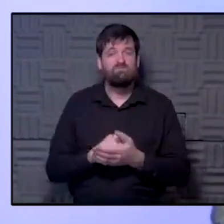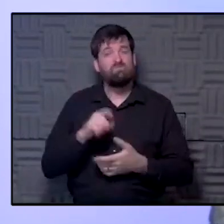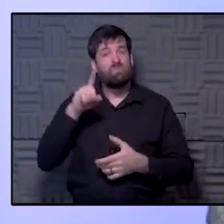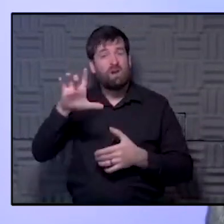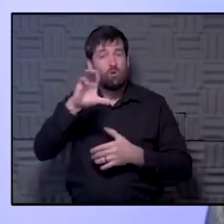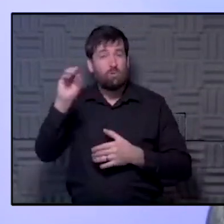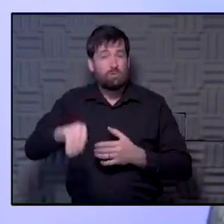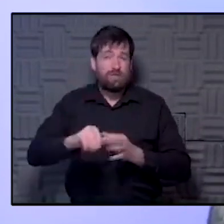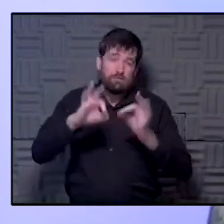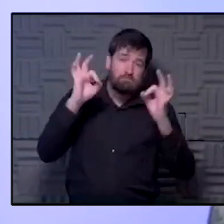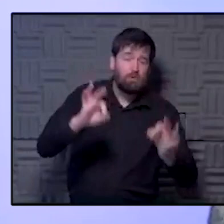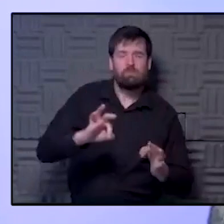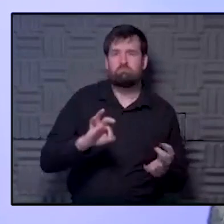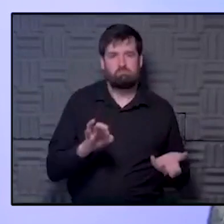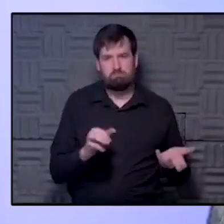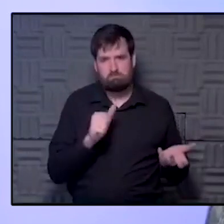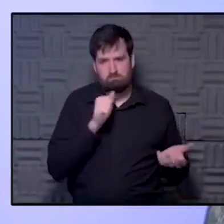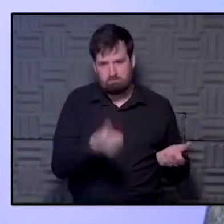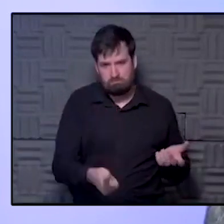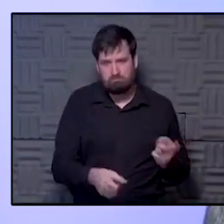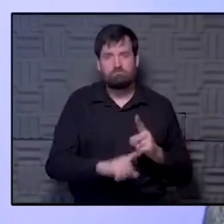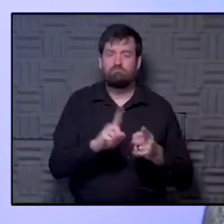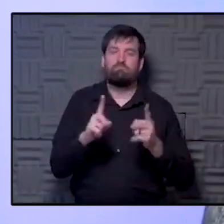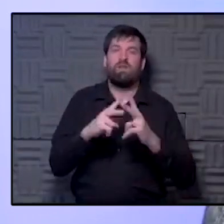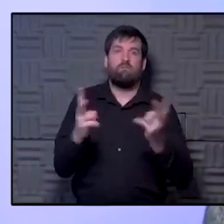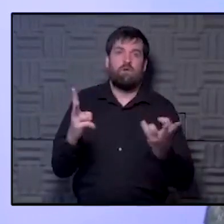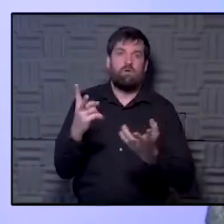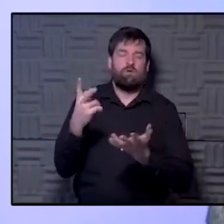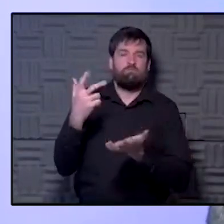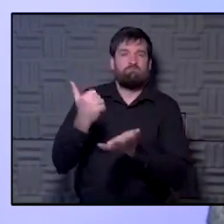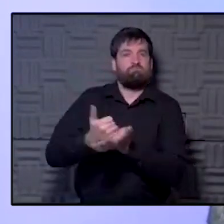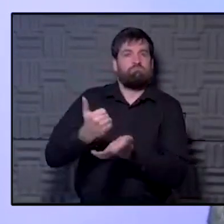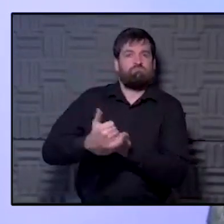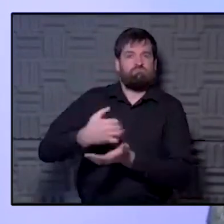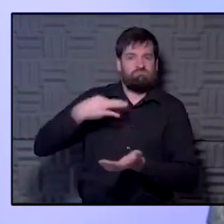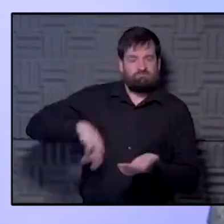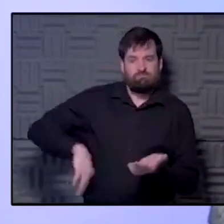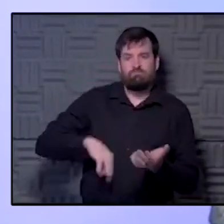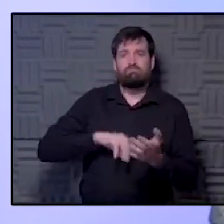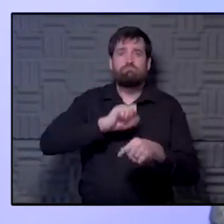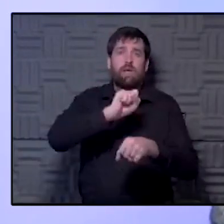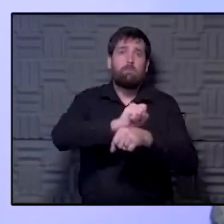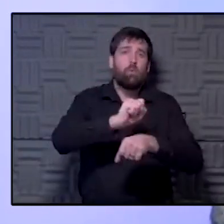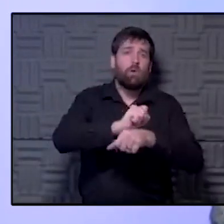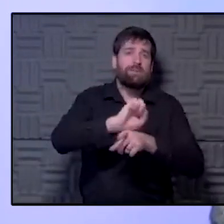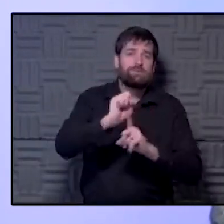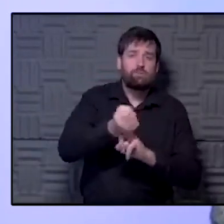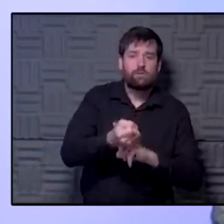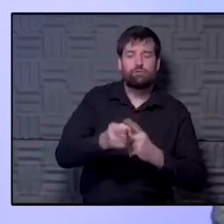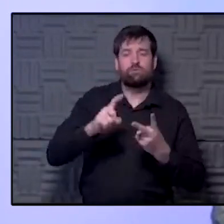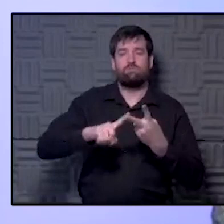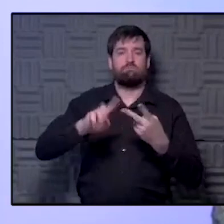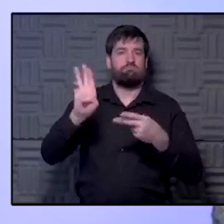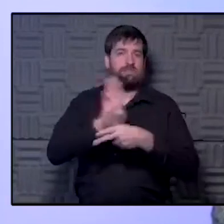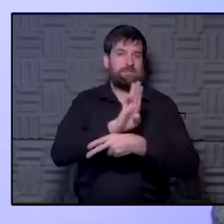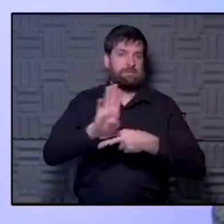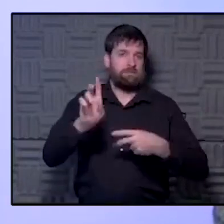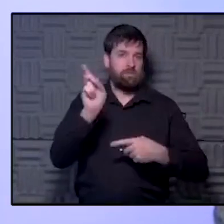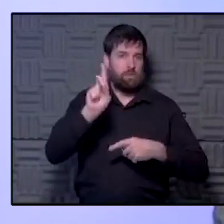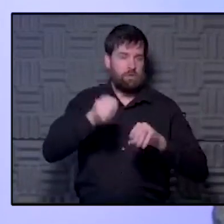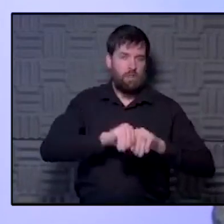100% foolproof, but it's very helpful for identifying employment situations or businesses where that might be